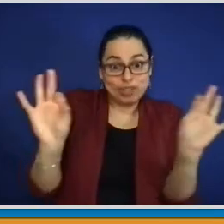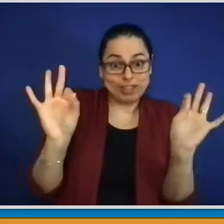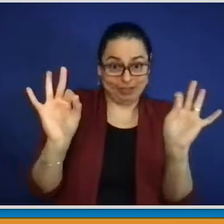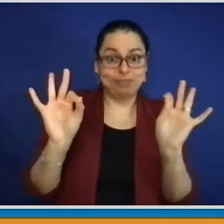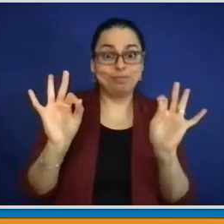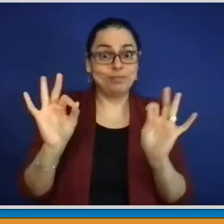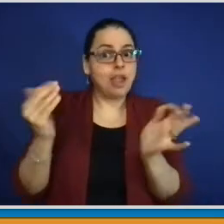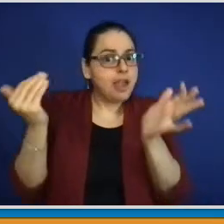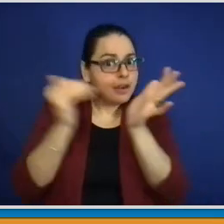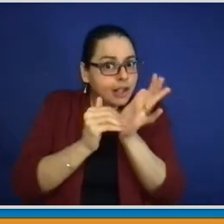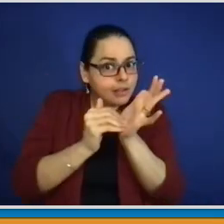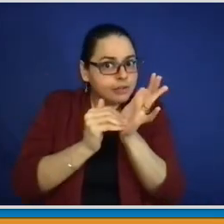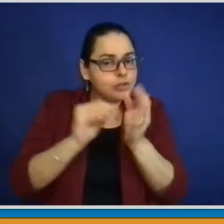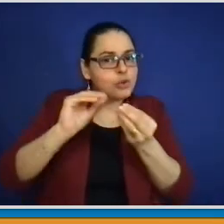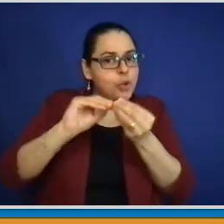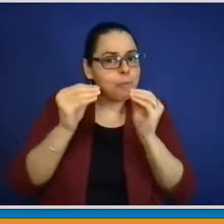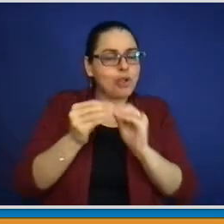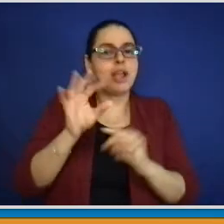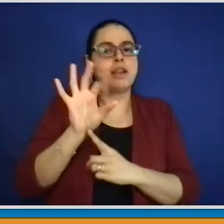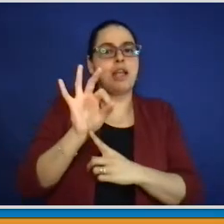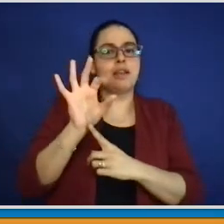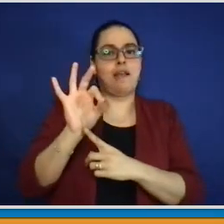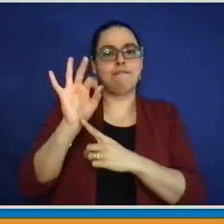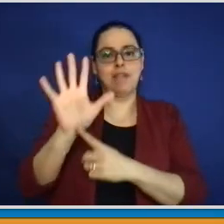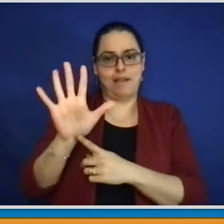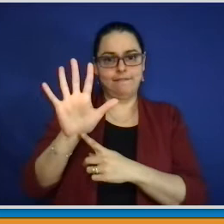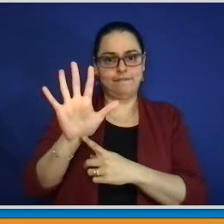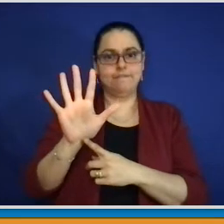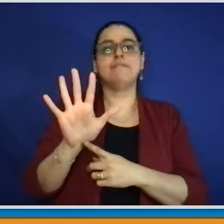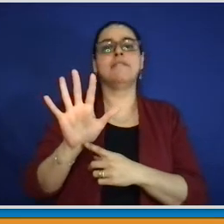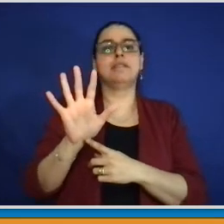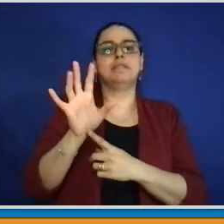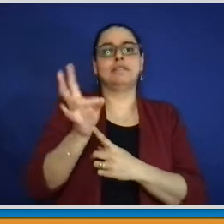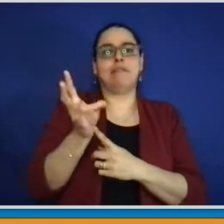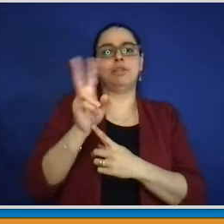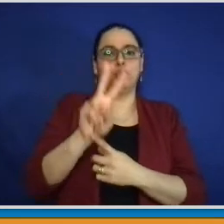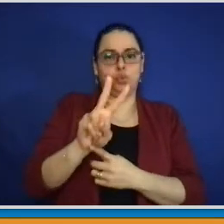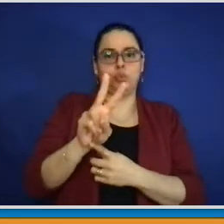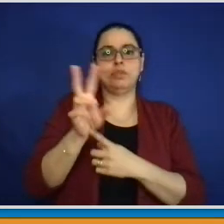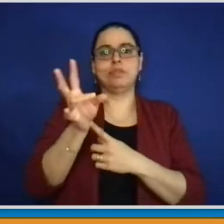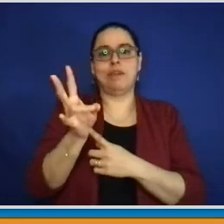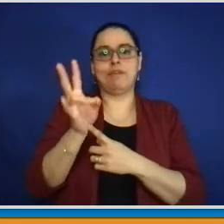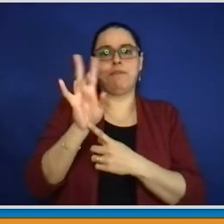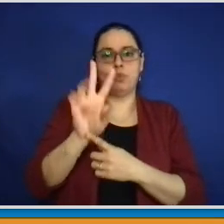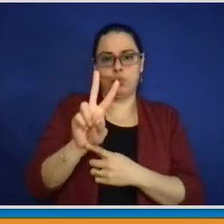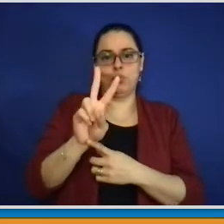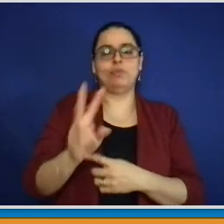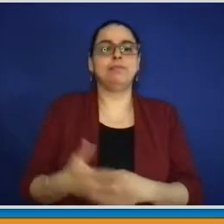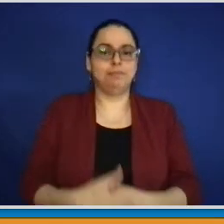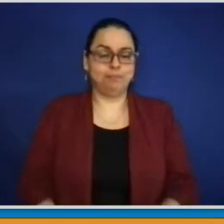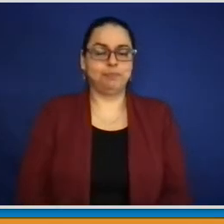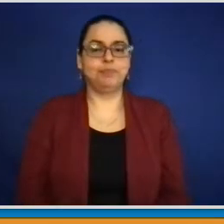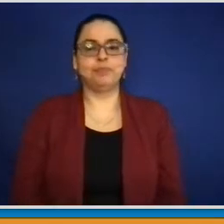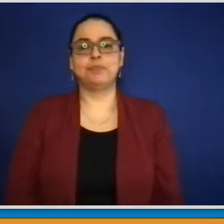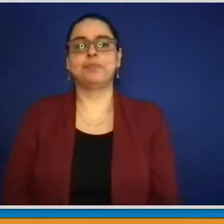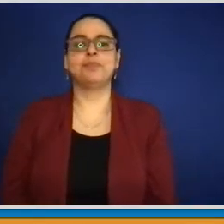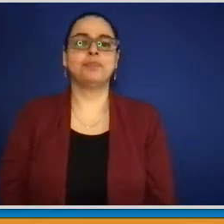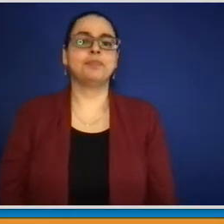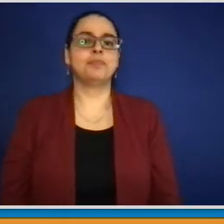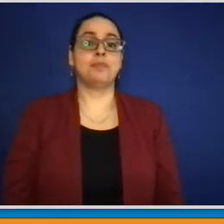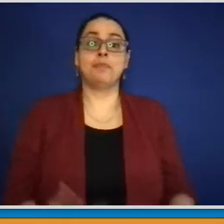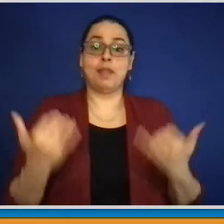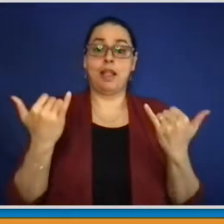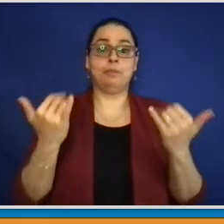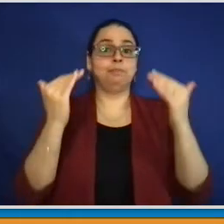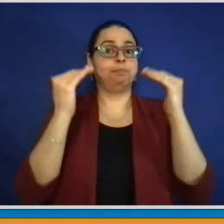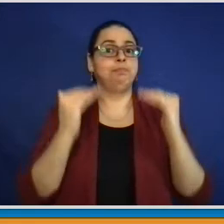995-7272 is the line that you want to use in order to make the shot. I'm going to ask Ken Jenkins to join us next to talk about mobile testing units